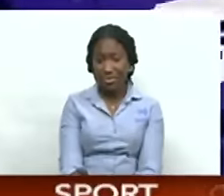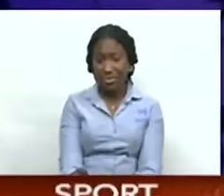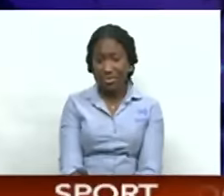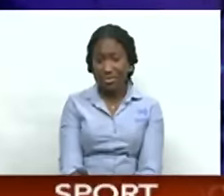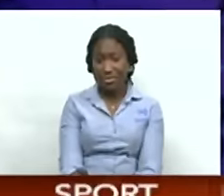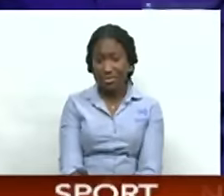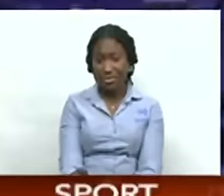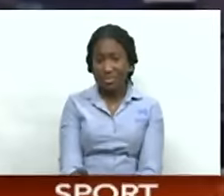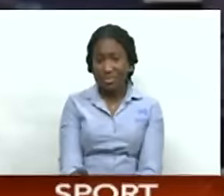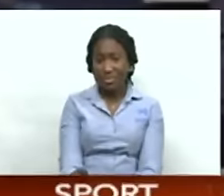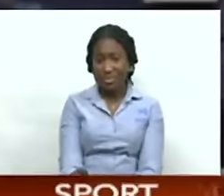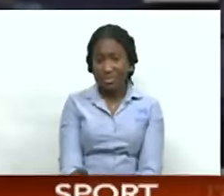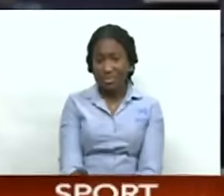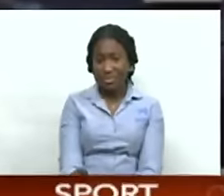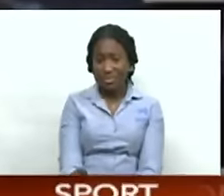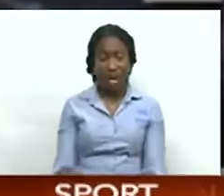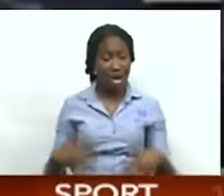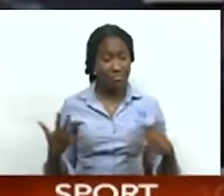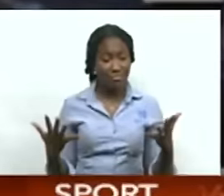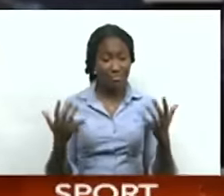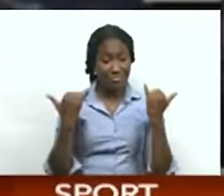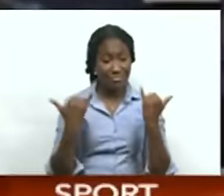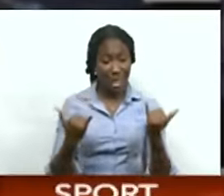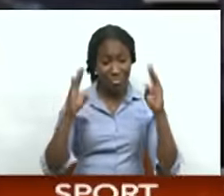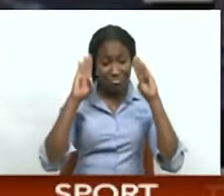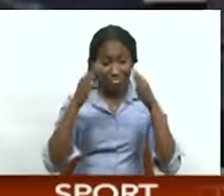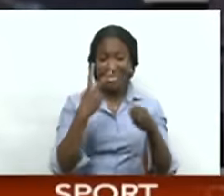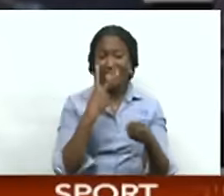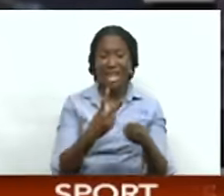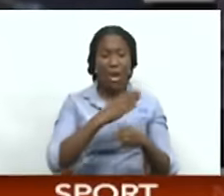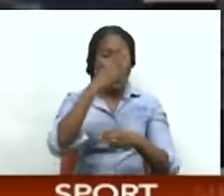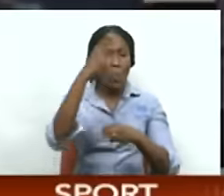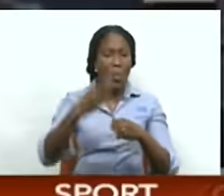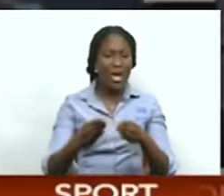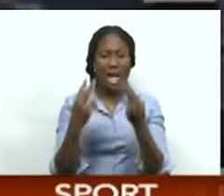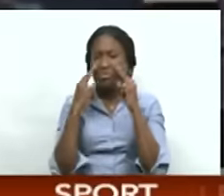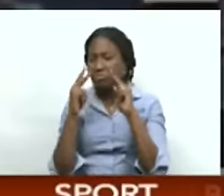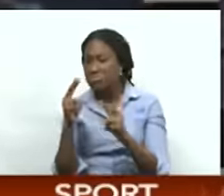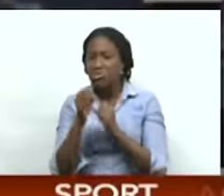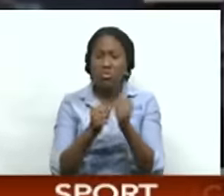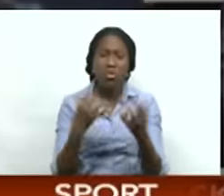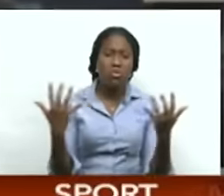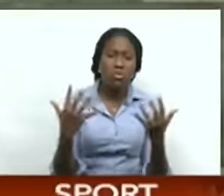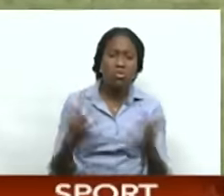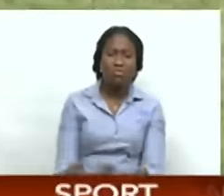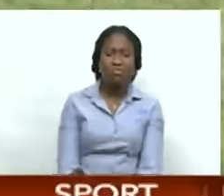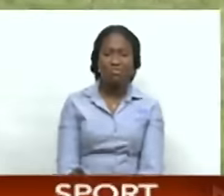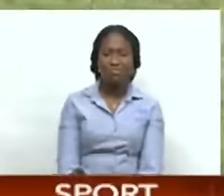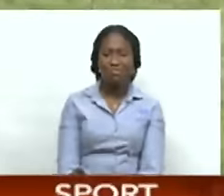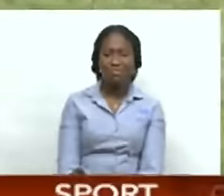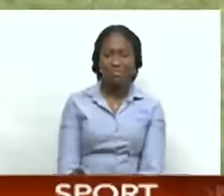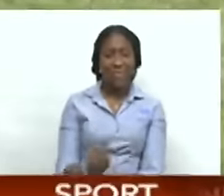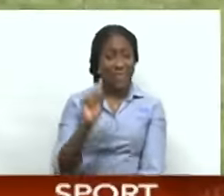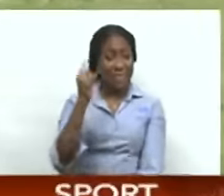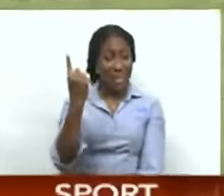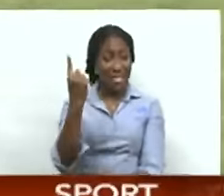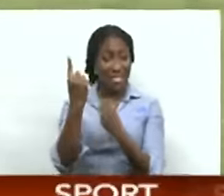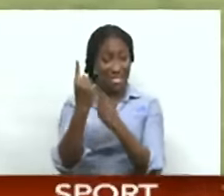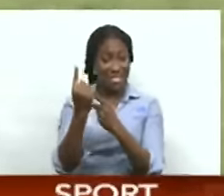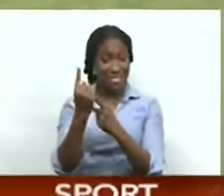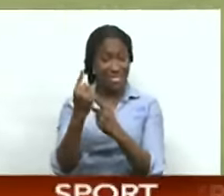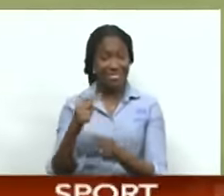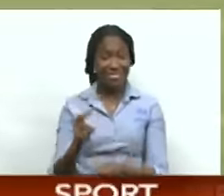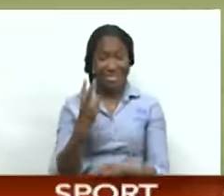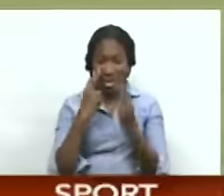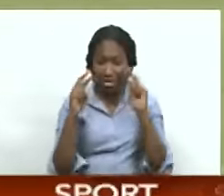All right, and time now to see what the weekend has to offer in our sport wrap. The first scrum of the year will come together on Saturday when